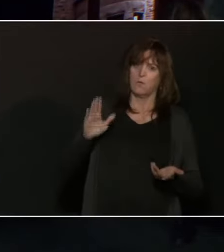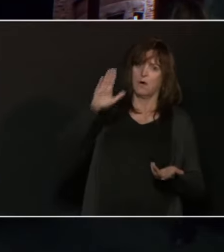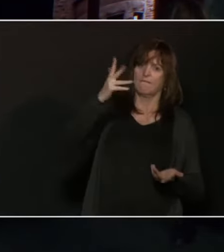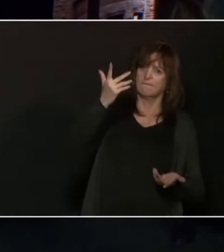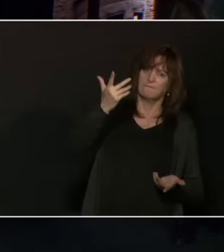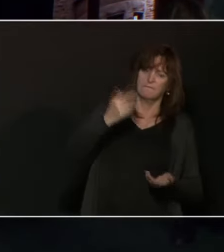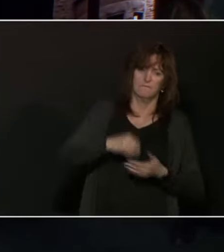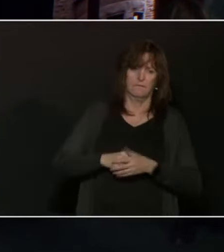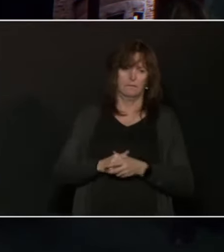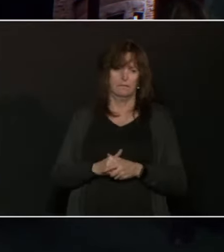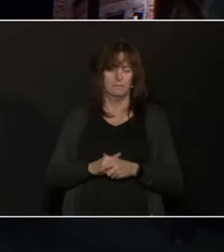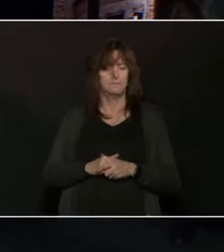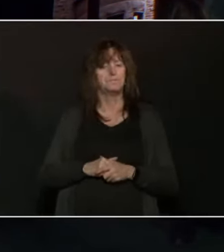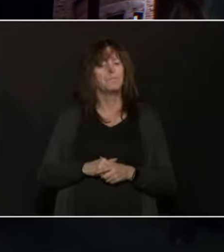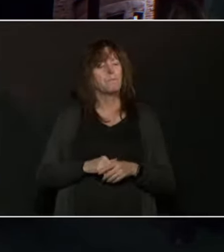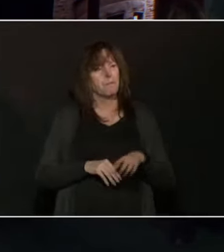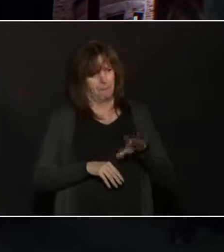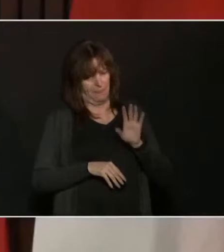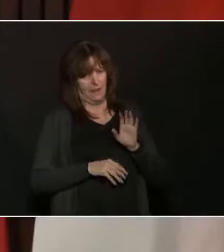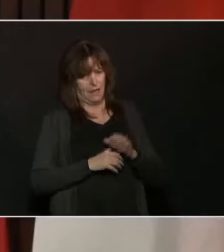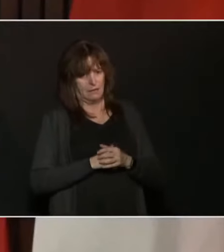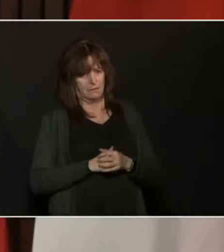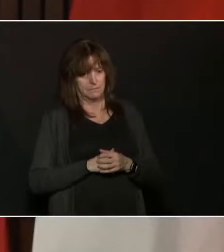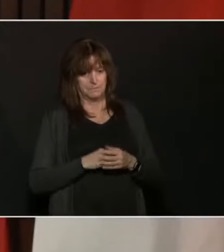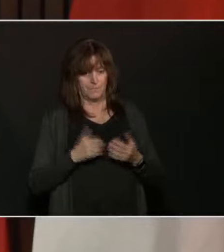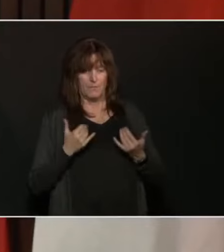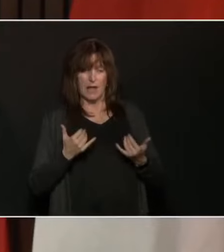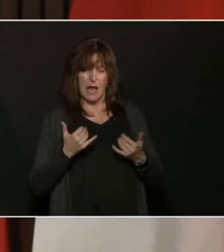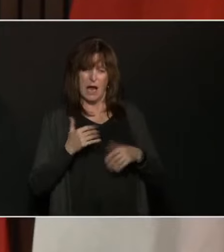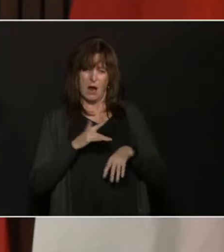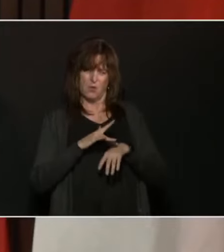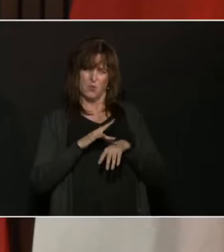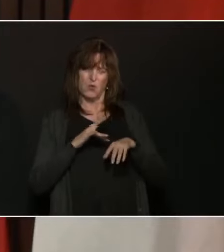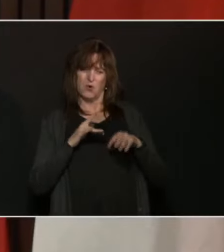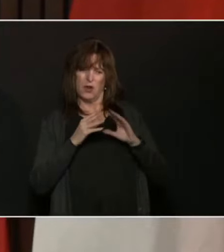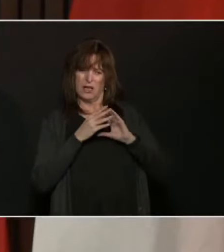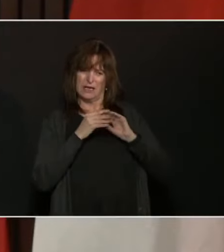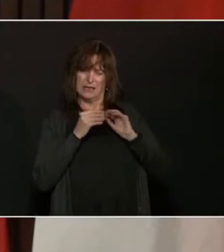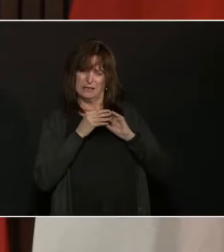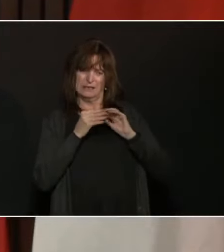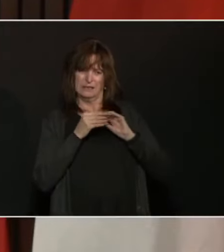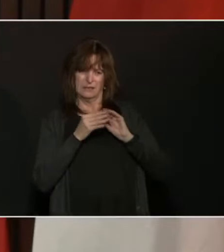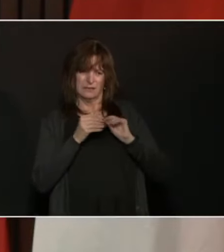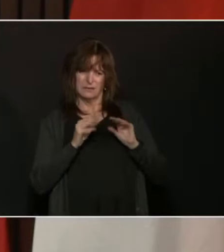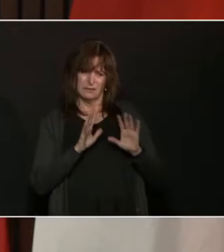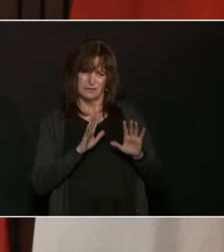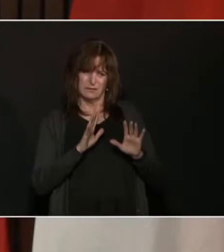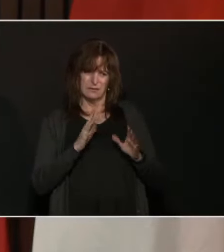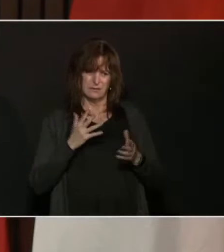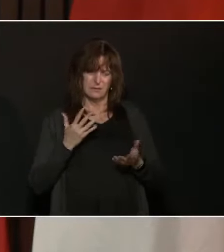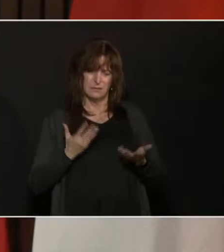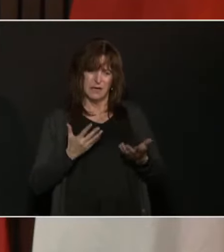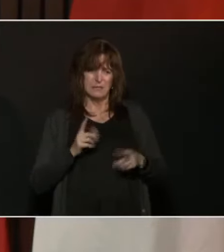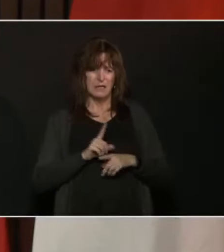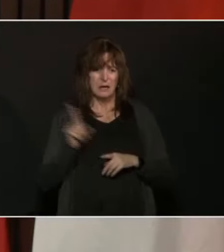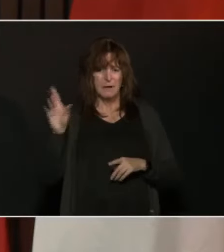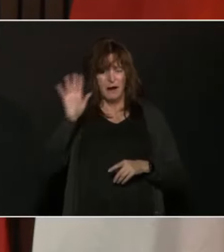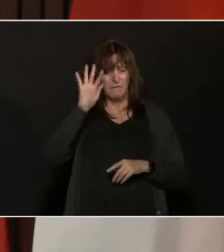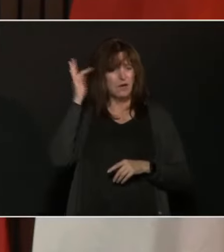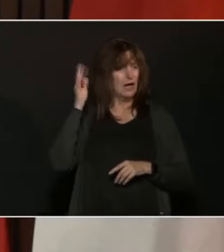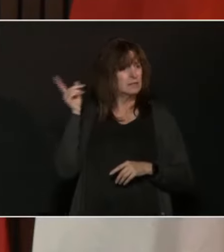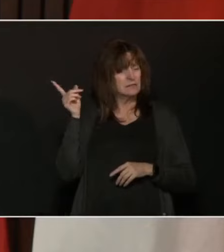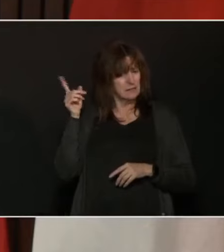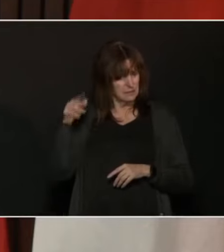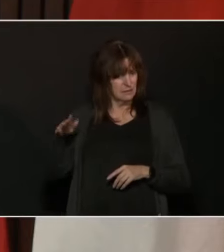So, too early to tell. This could easily just be a dip, as you saw in France, before it starts to climb again. Although it's